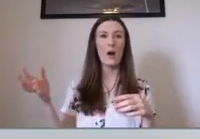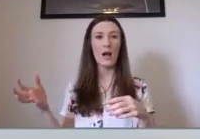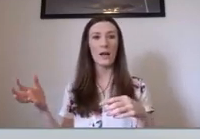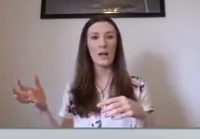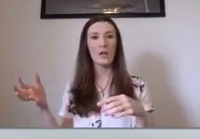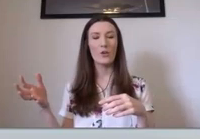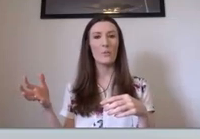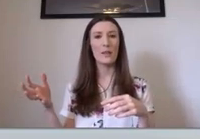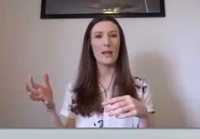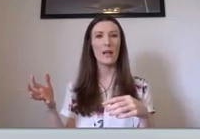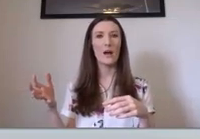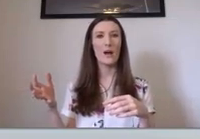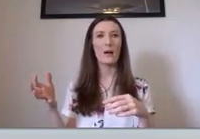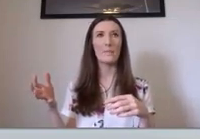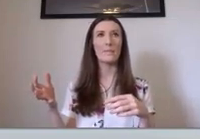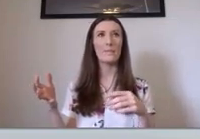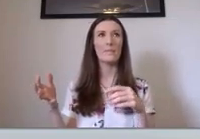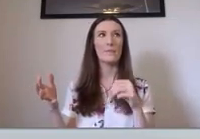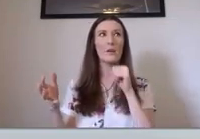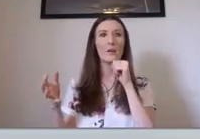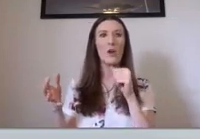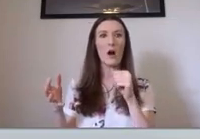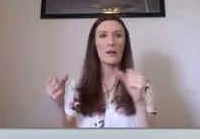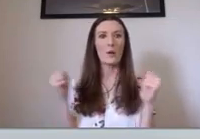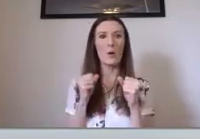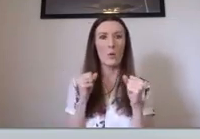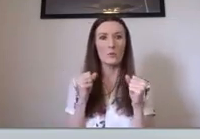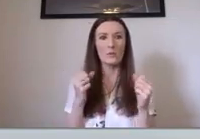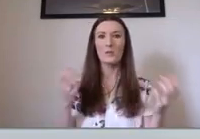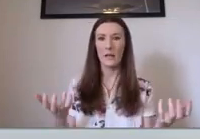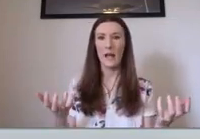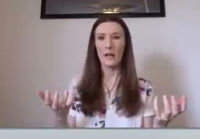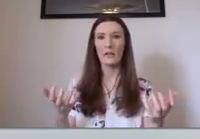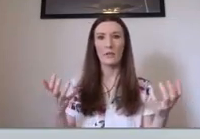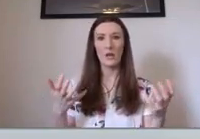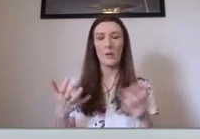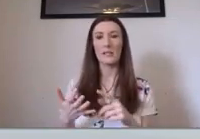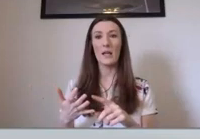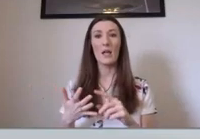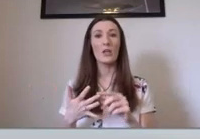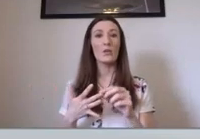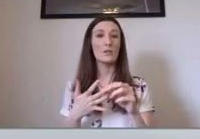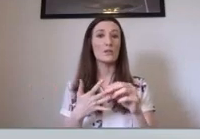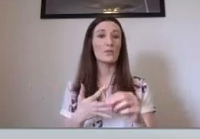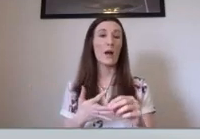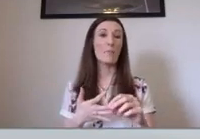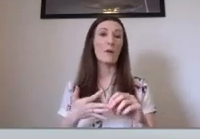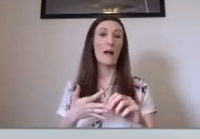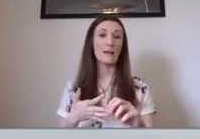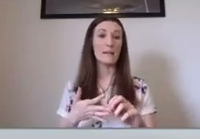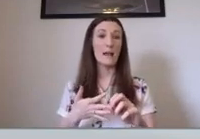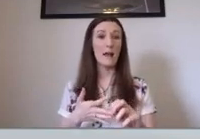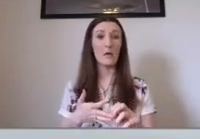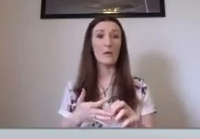sign for hot, you could be like, not cold. Okay, use the opposite. You can describe